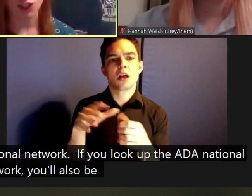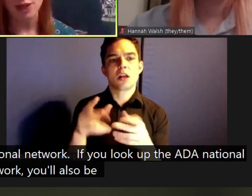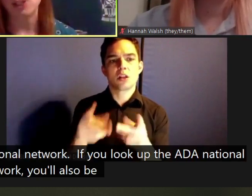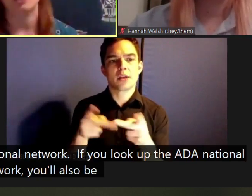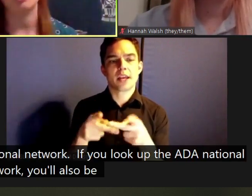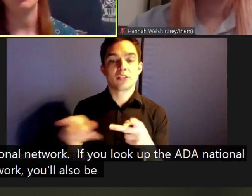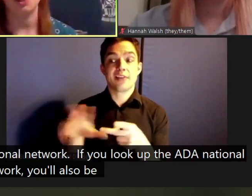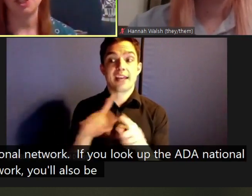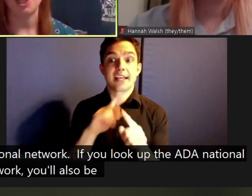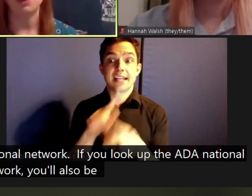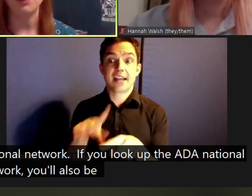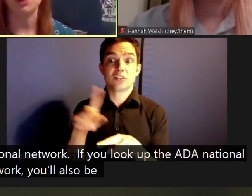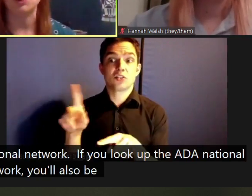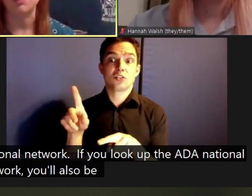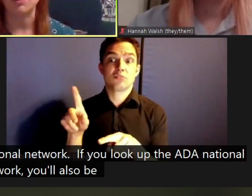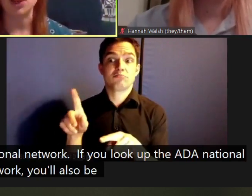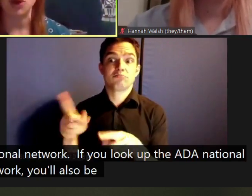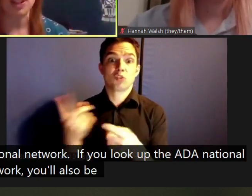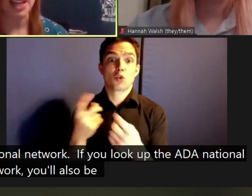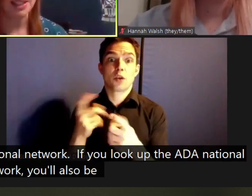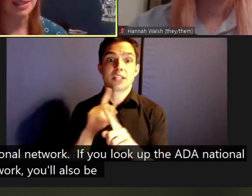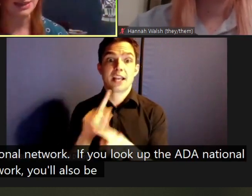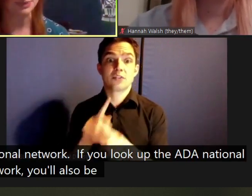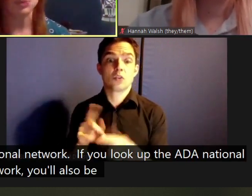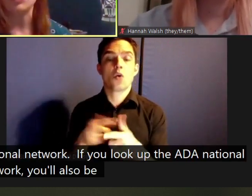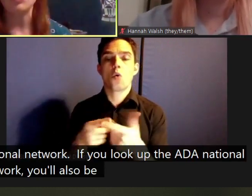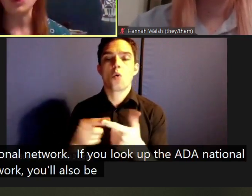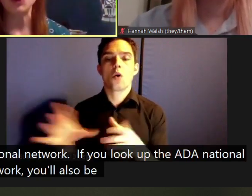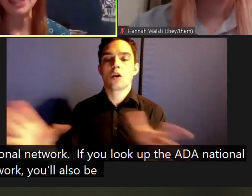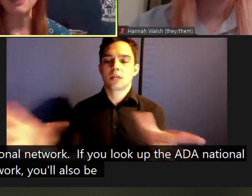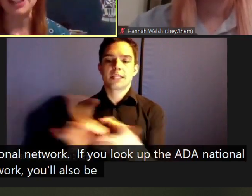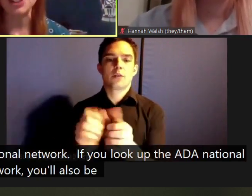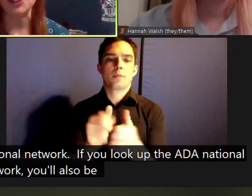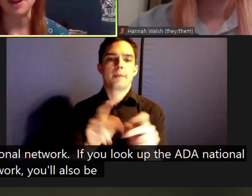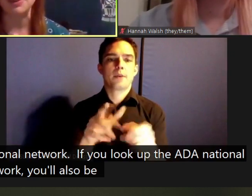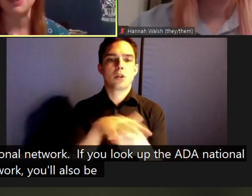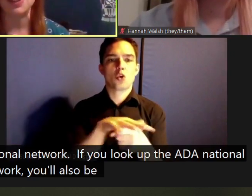answer your questions or put you in touch with folks who are more localized,